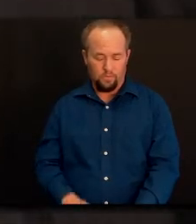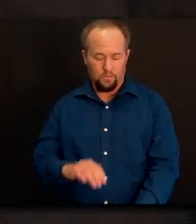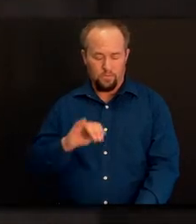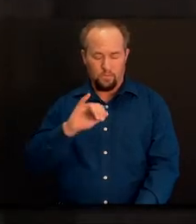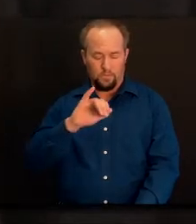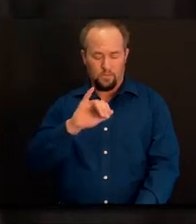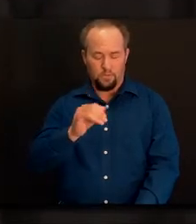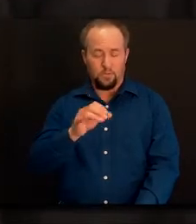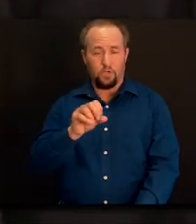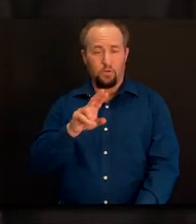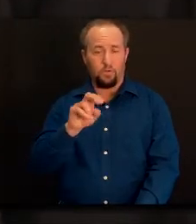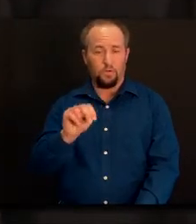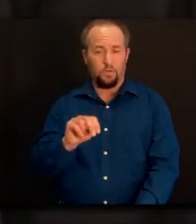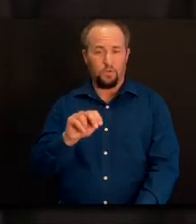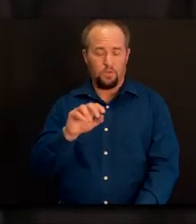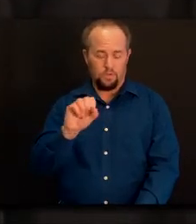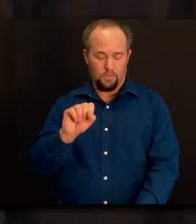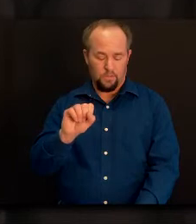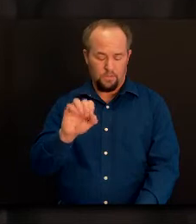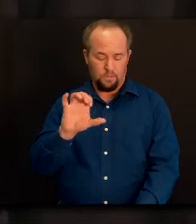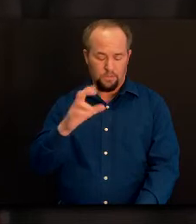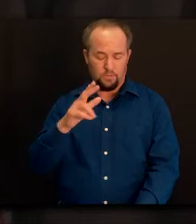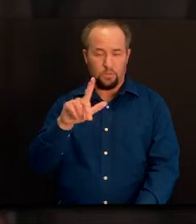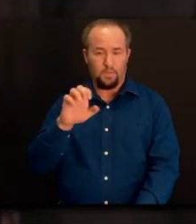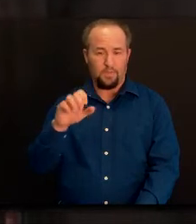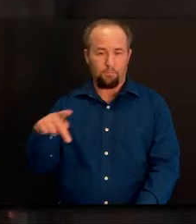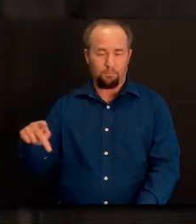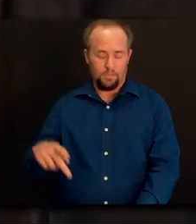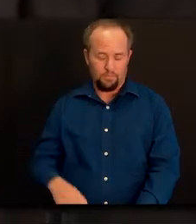Jaron Lee Schlepp.